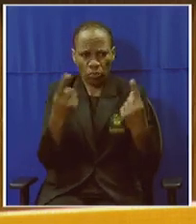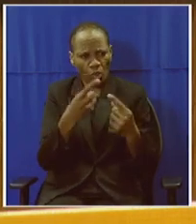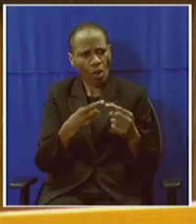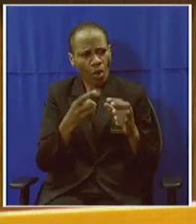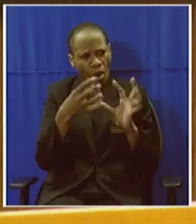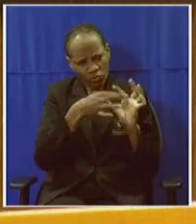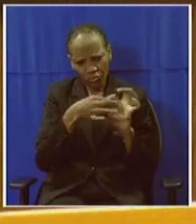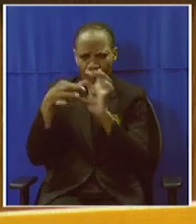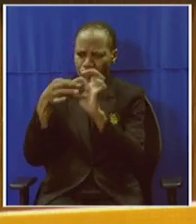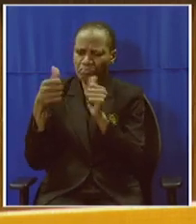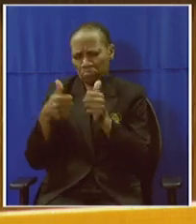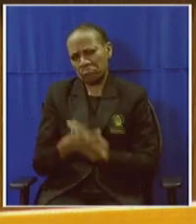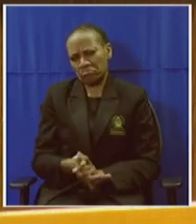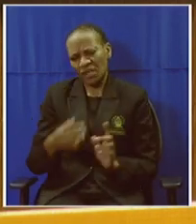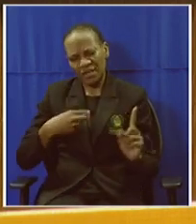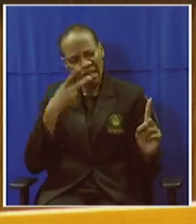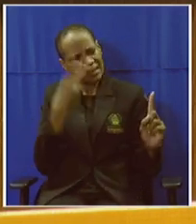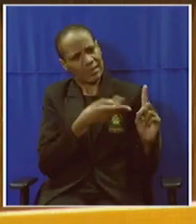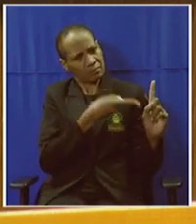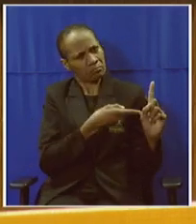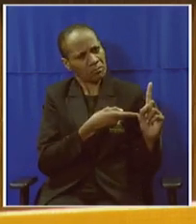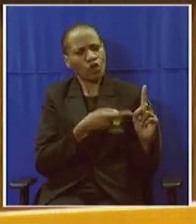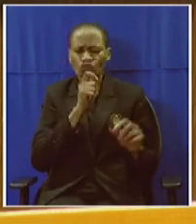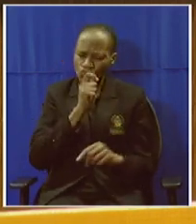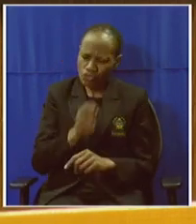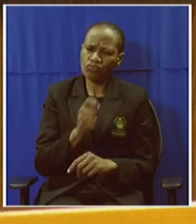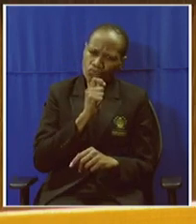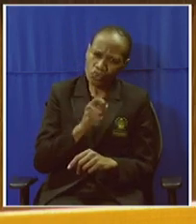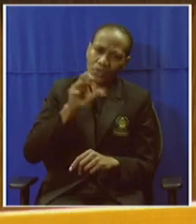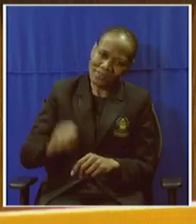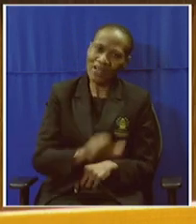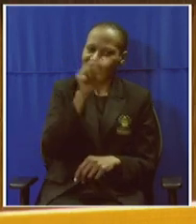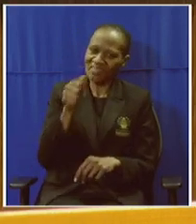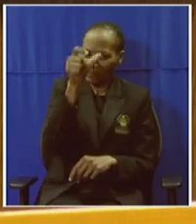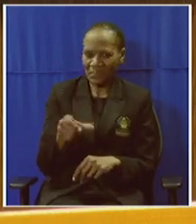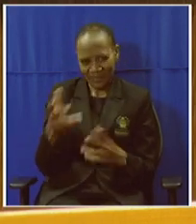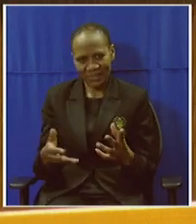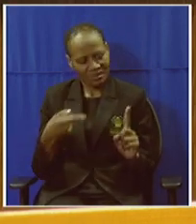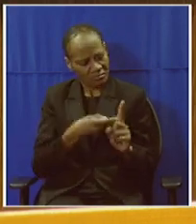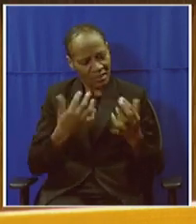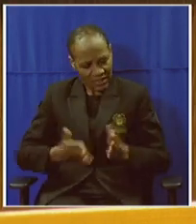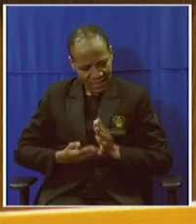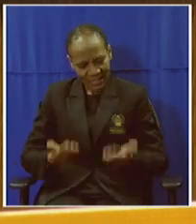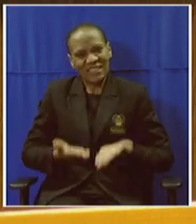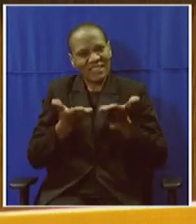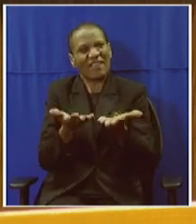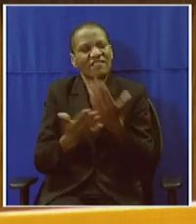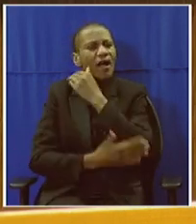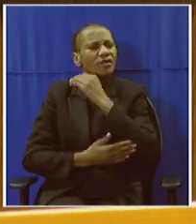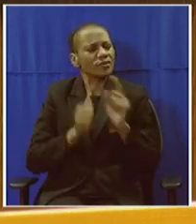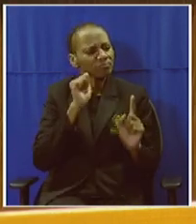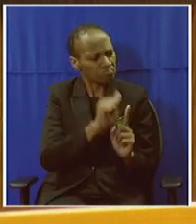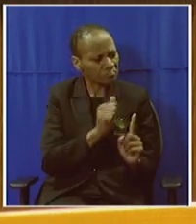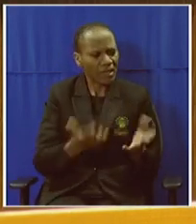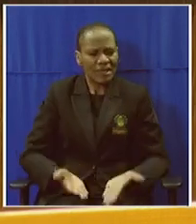an example of a real good South African who gave everything to her people and to her country,